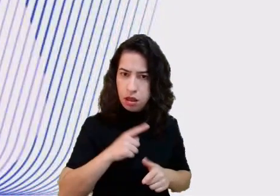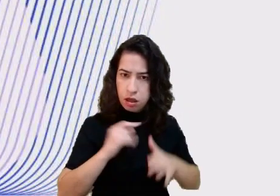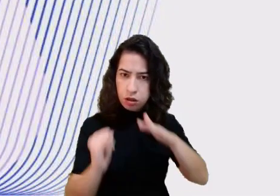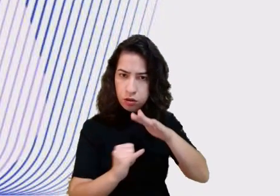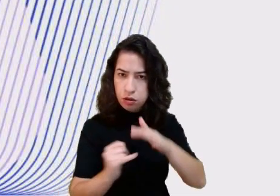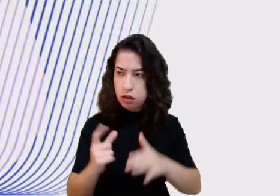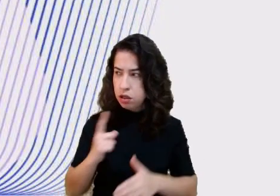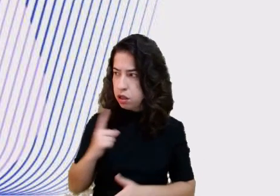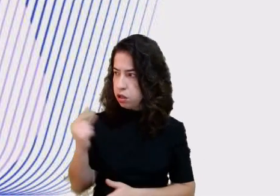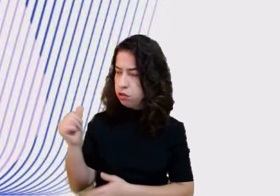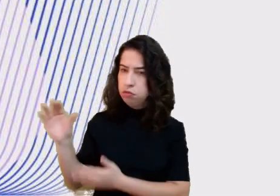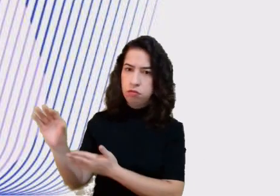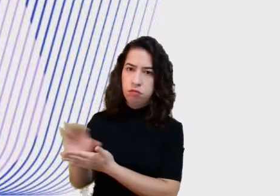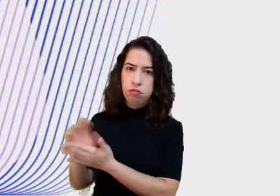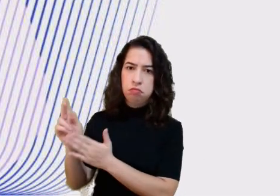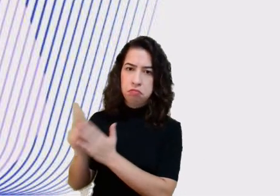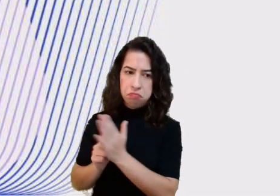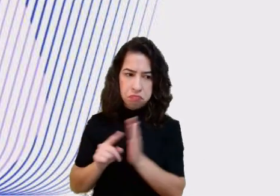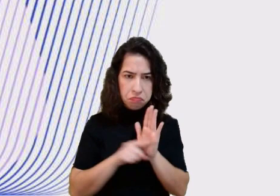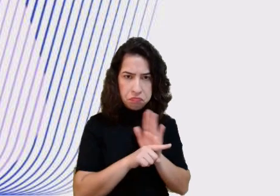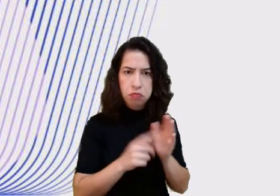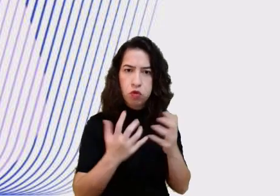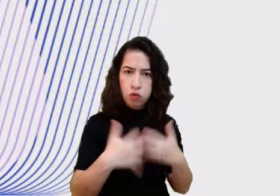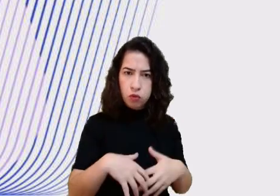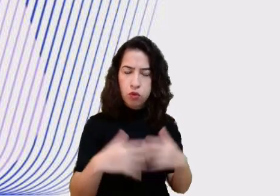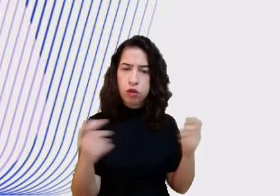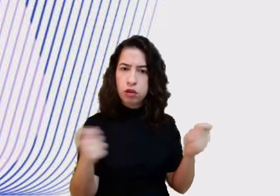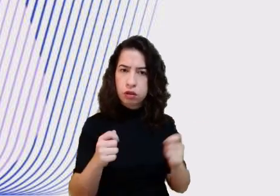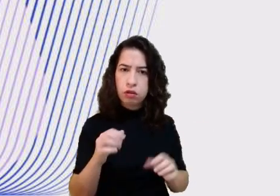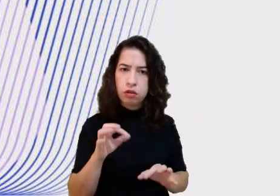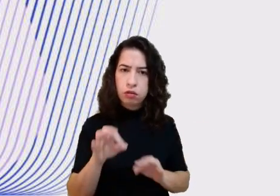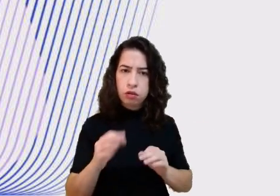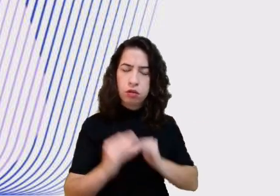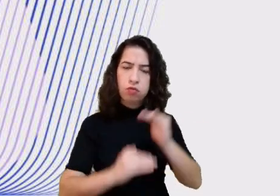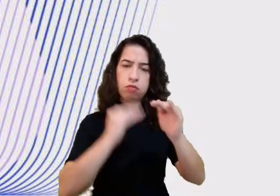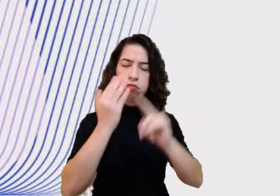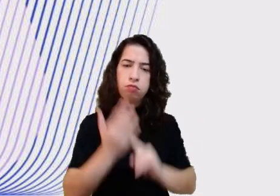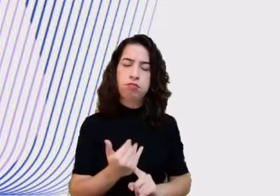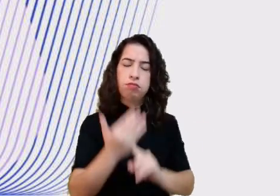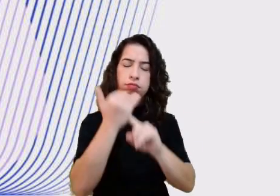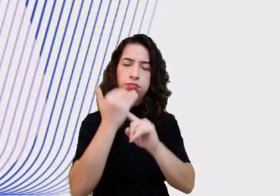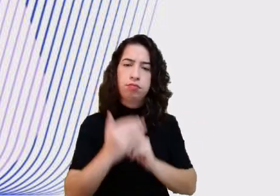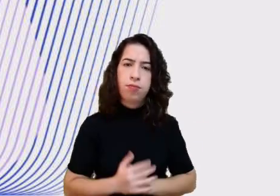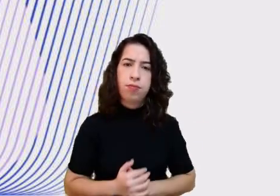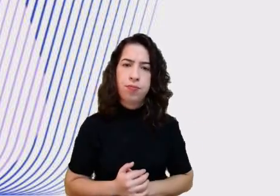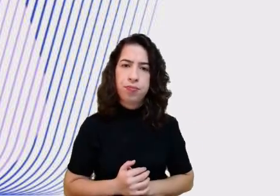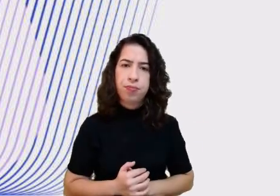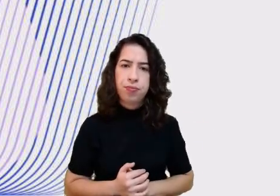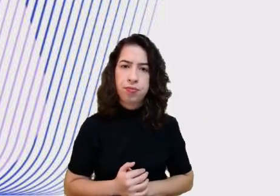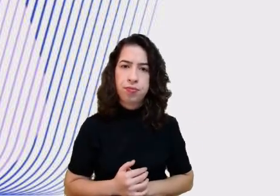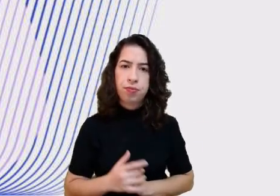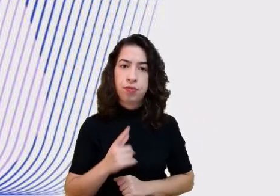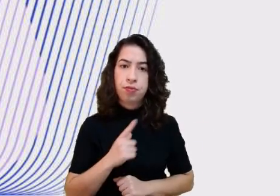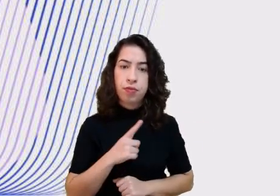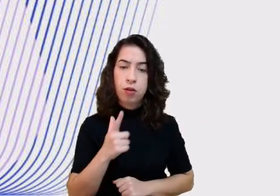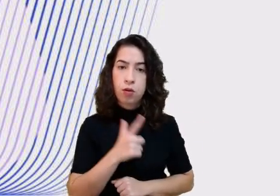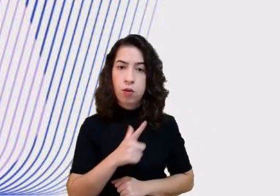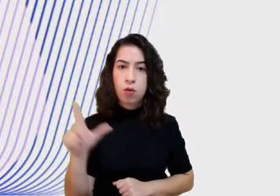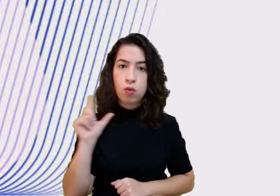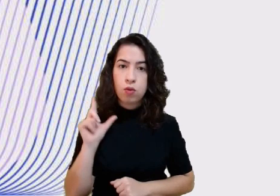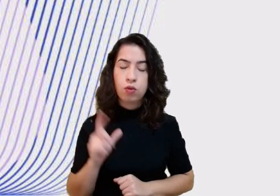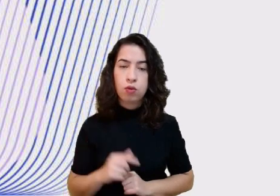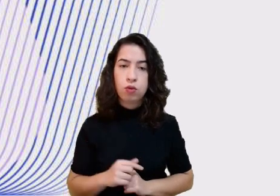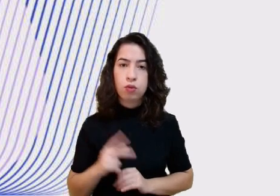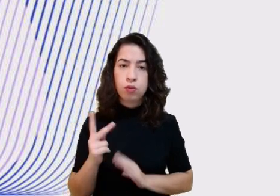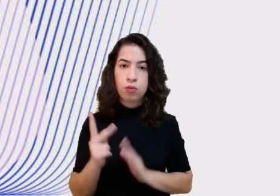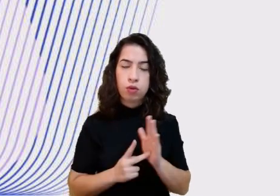the project is analyzed, it works, we have the technological development. It happens that there's another chance for those projects with a